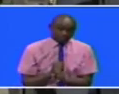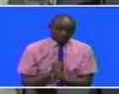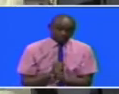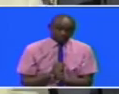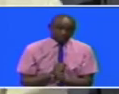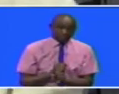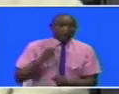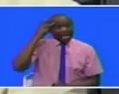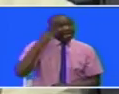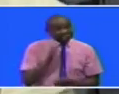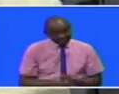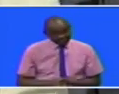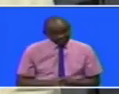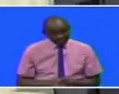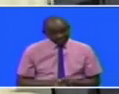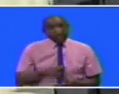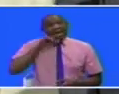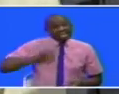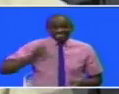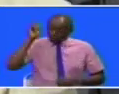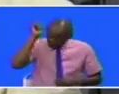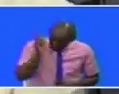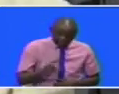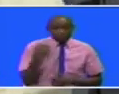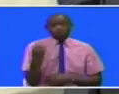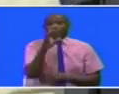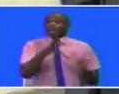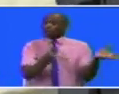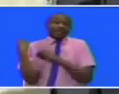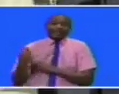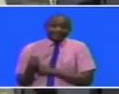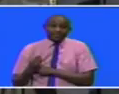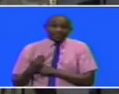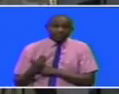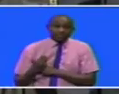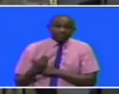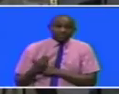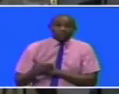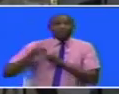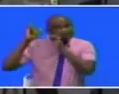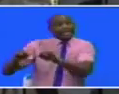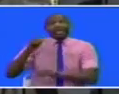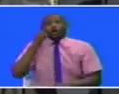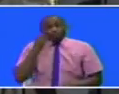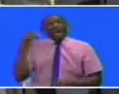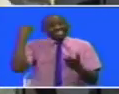Parents, lazima mchukue watoto wenu wakwe nyumbani